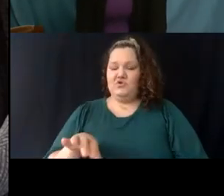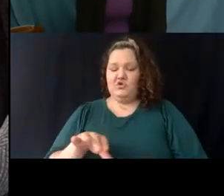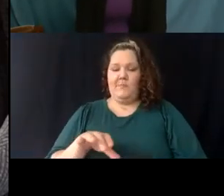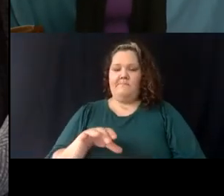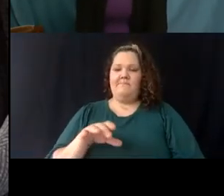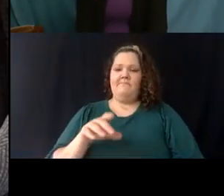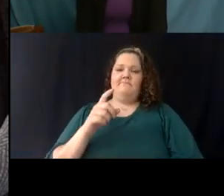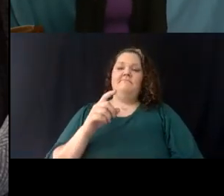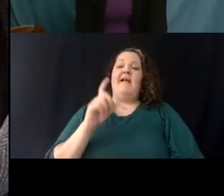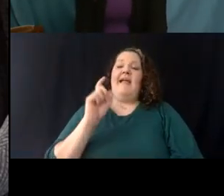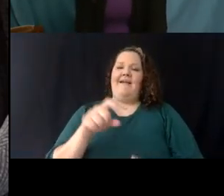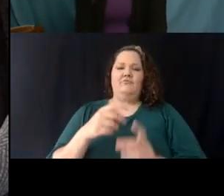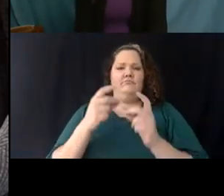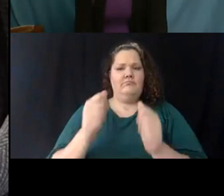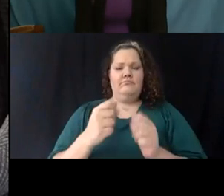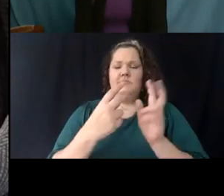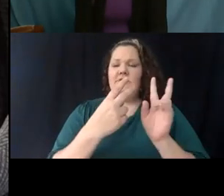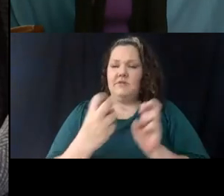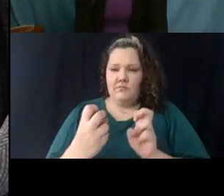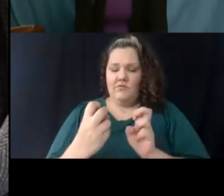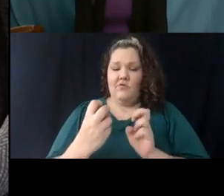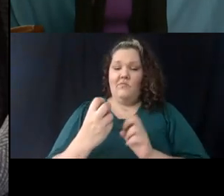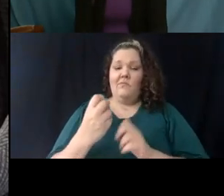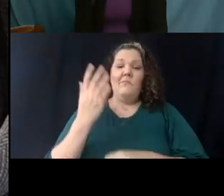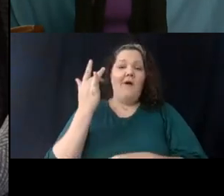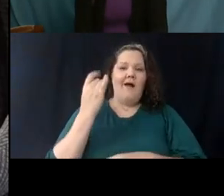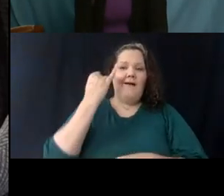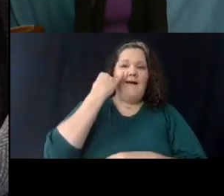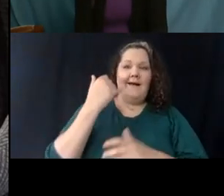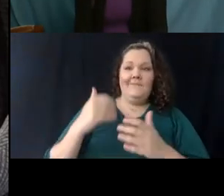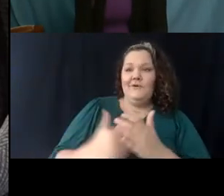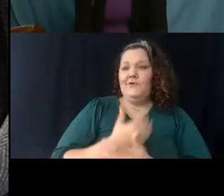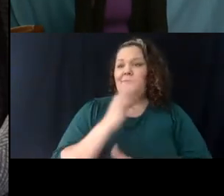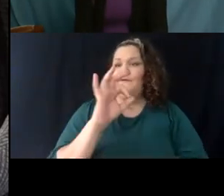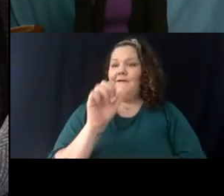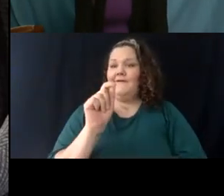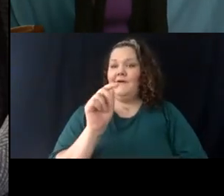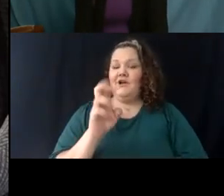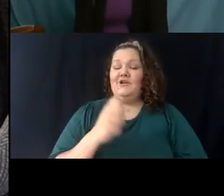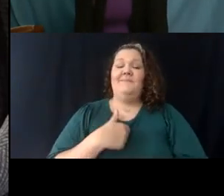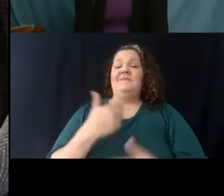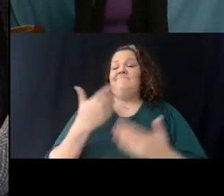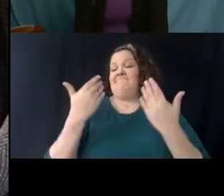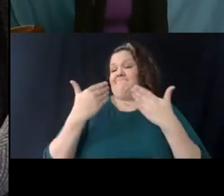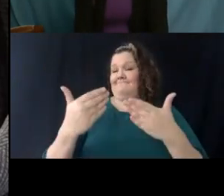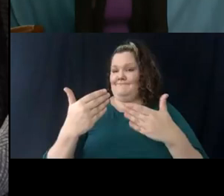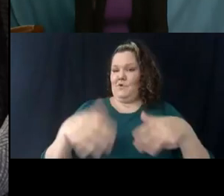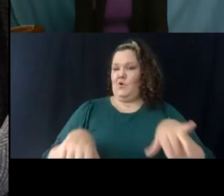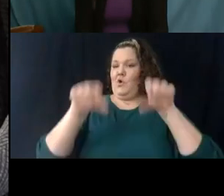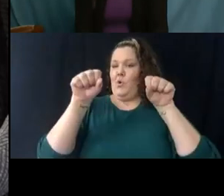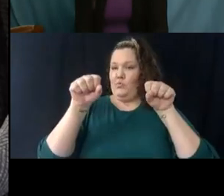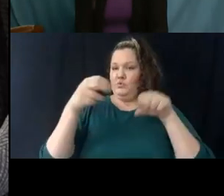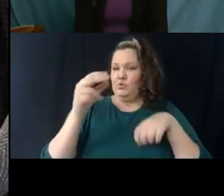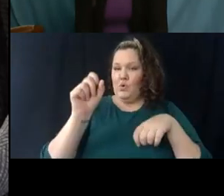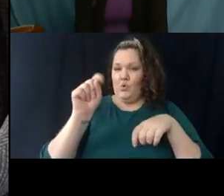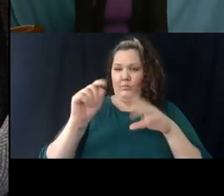And they recently had an update where they've changed features and added really interesting things. So that consultation